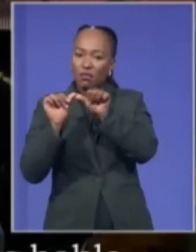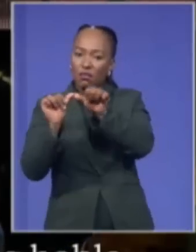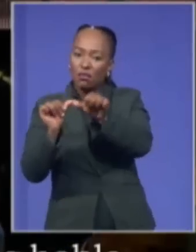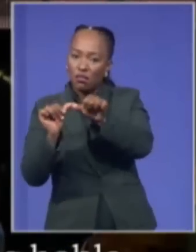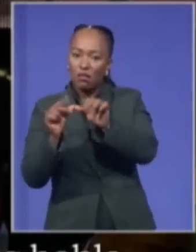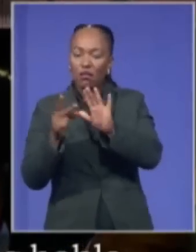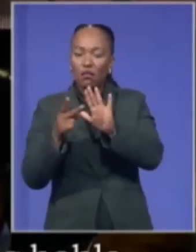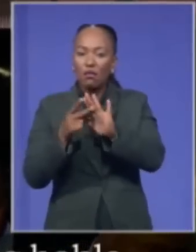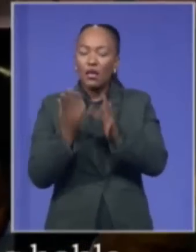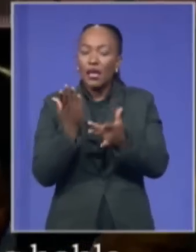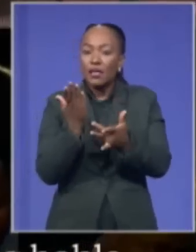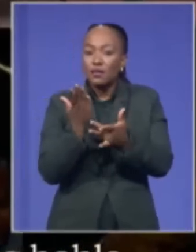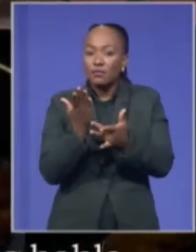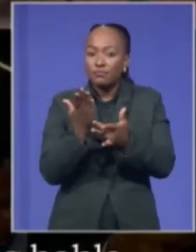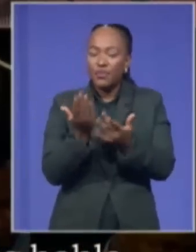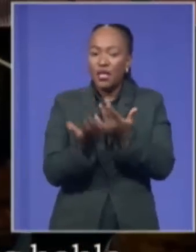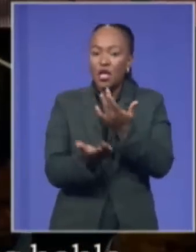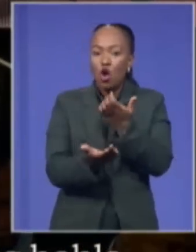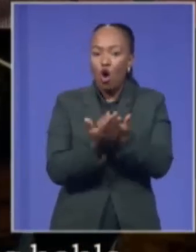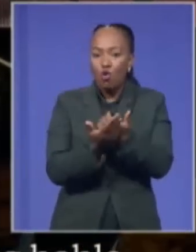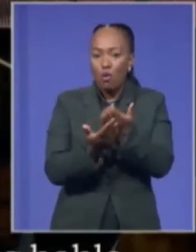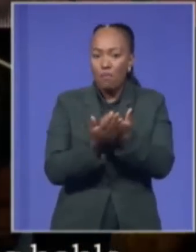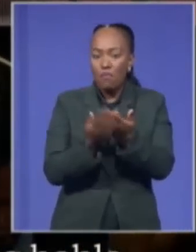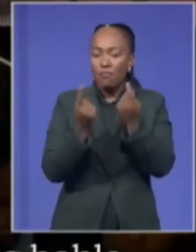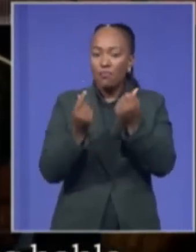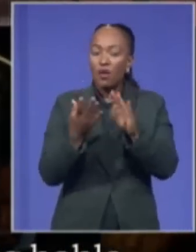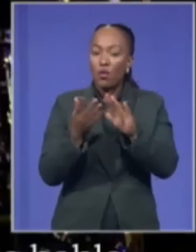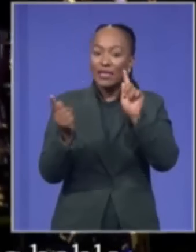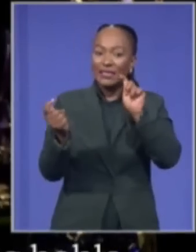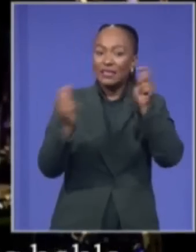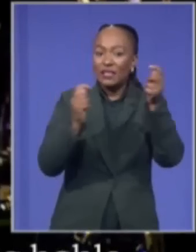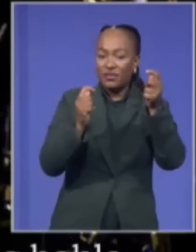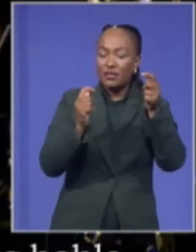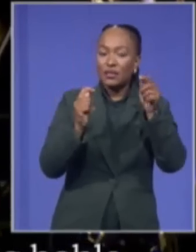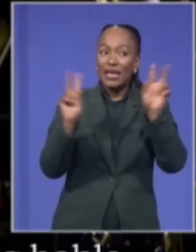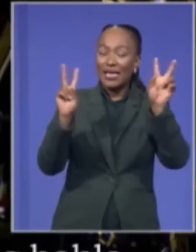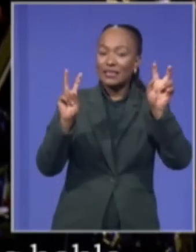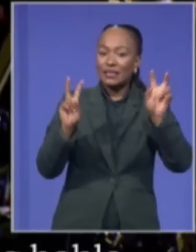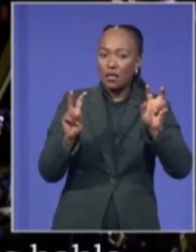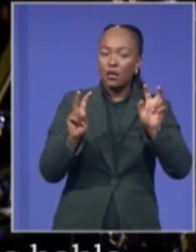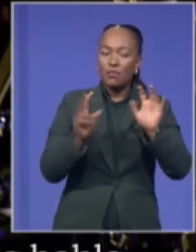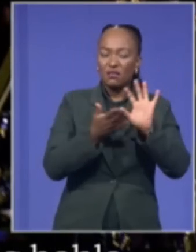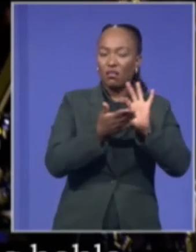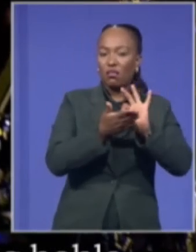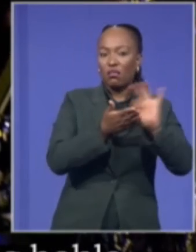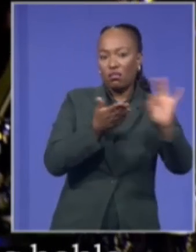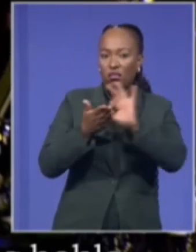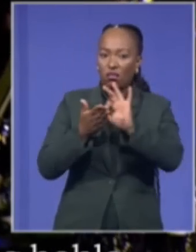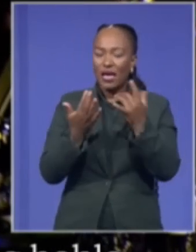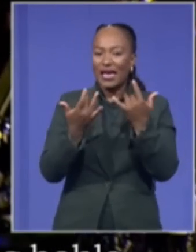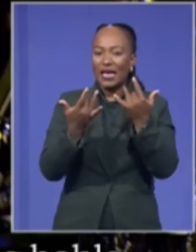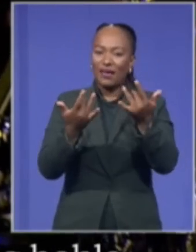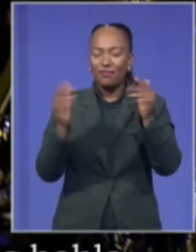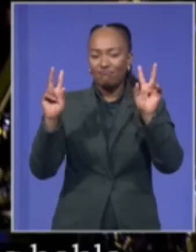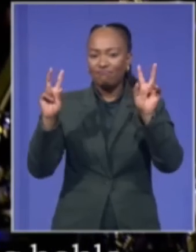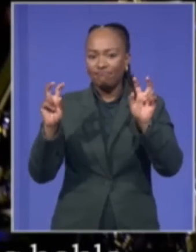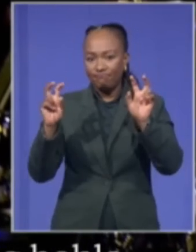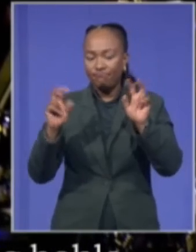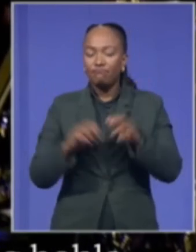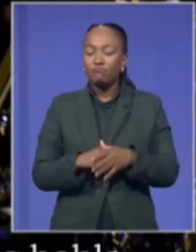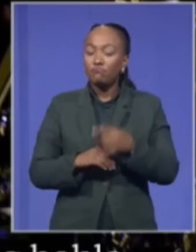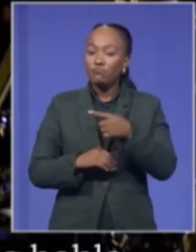digital economy, and the shift towards green energy. Mopresidente o re dina tsena tse nang le tshusumetso di tlameha ho hatella